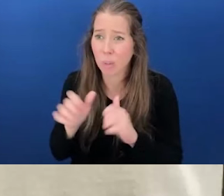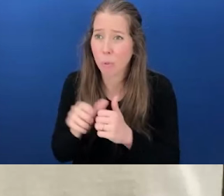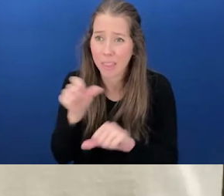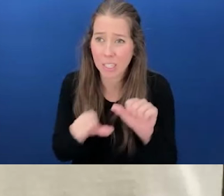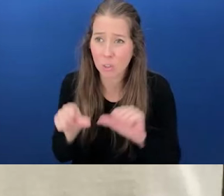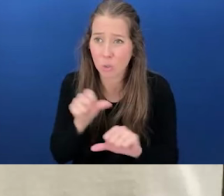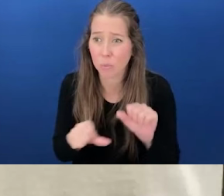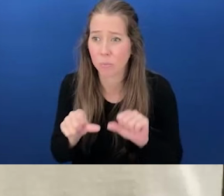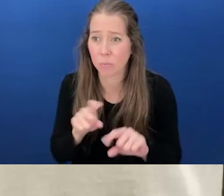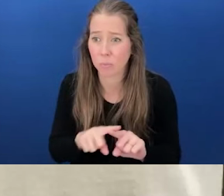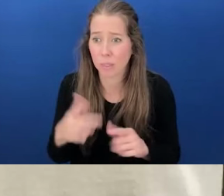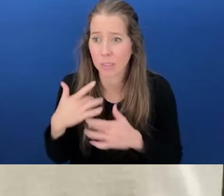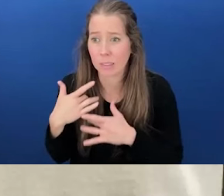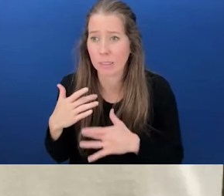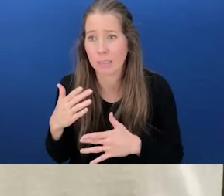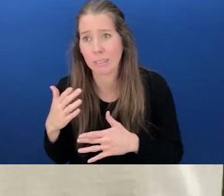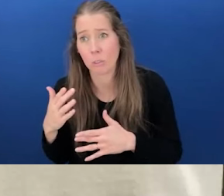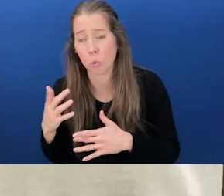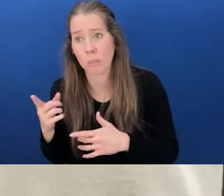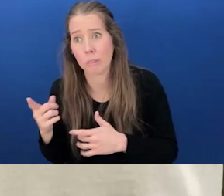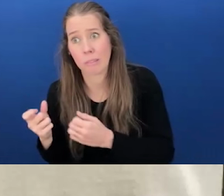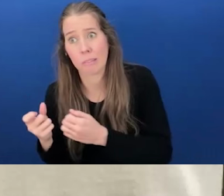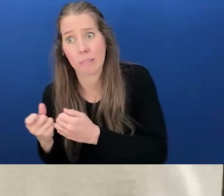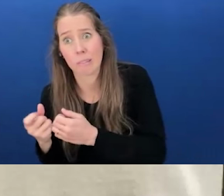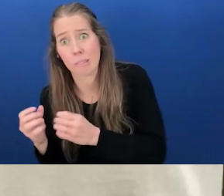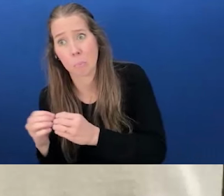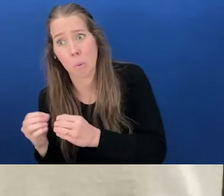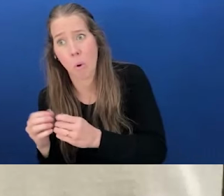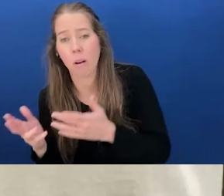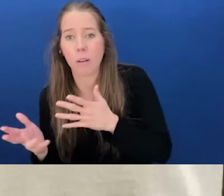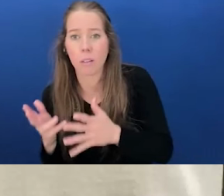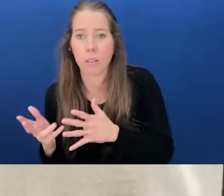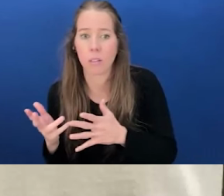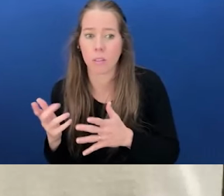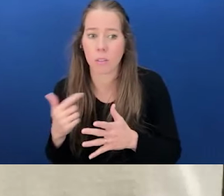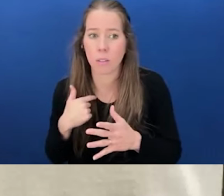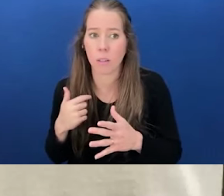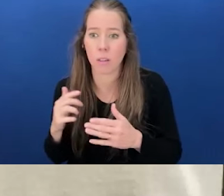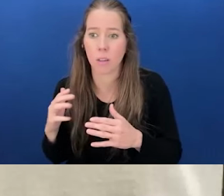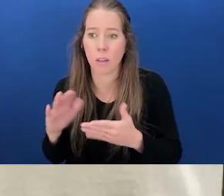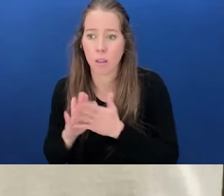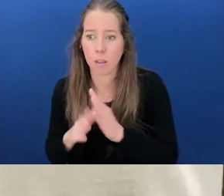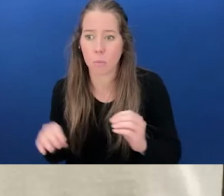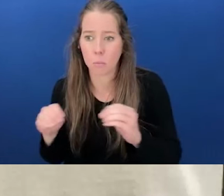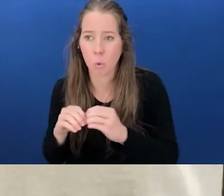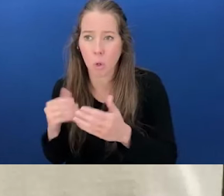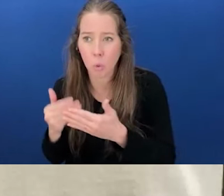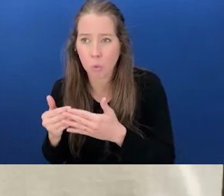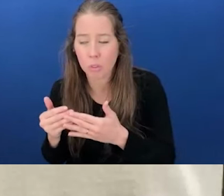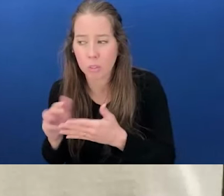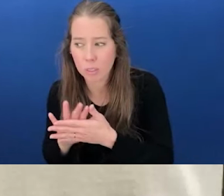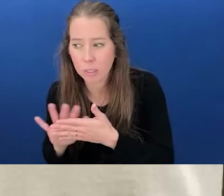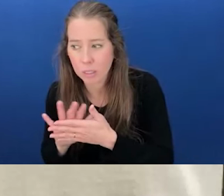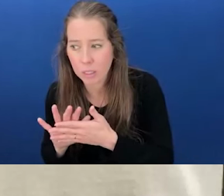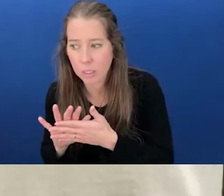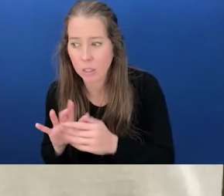tend to kind of this way a little more. Yeah. And as I've gotten much closer to actually a passion around age, but as I've